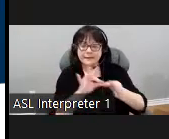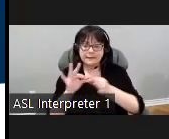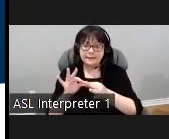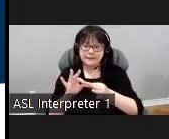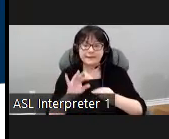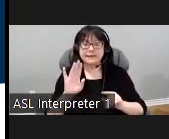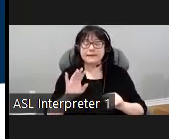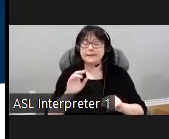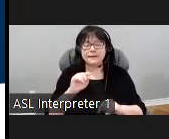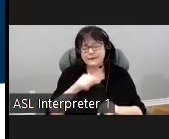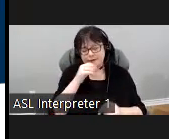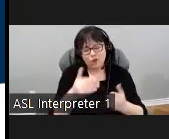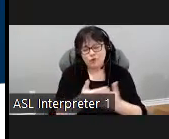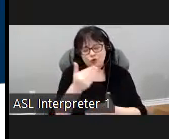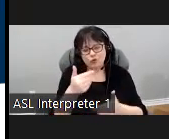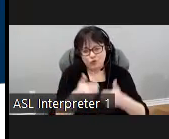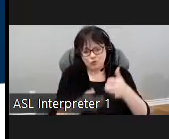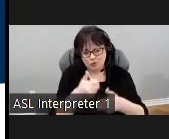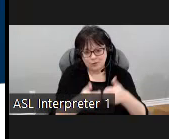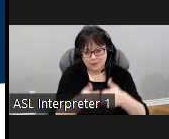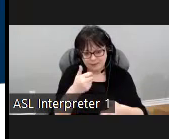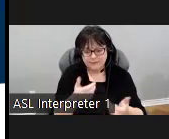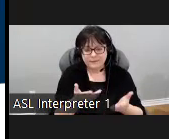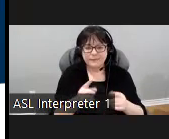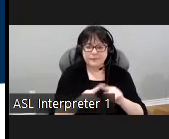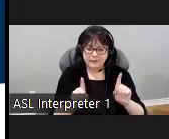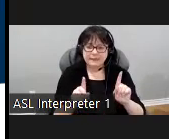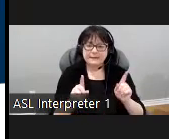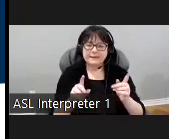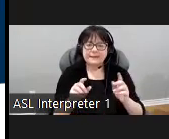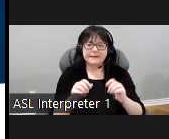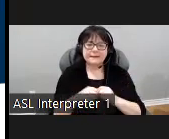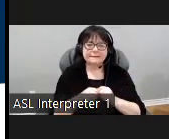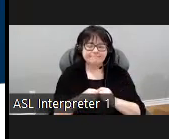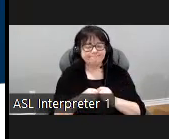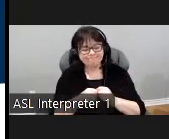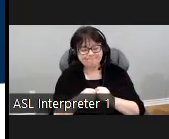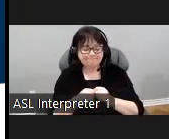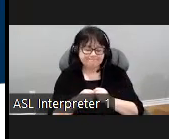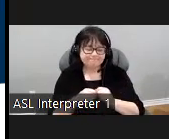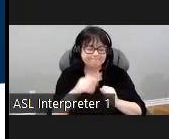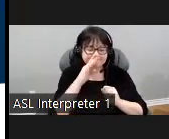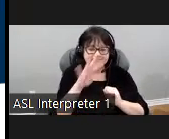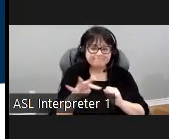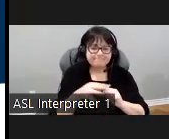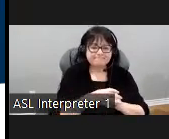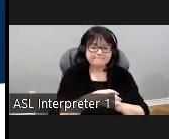a new problem, but again, it tends to be conveniently ignored,